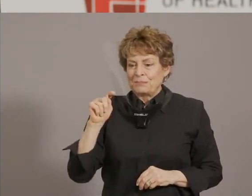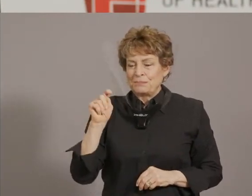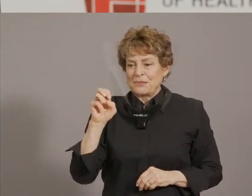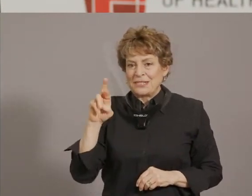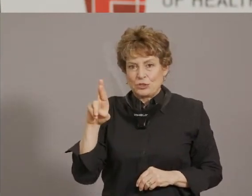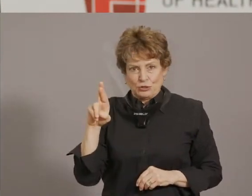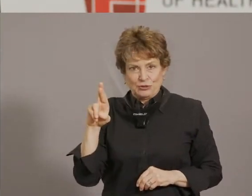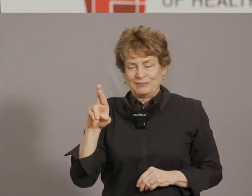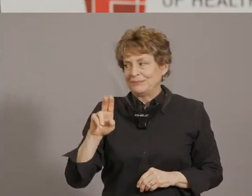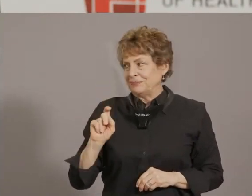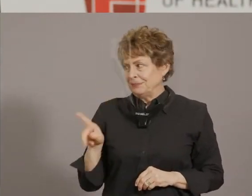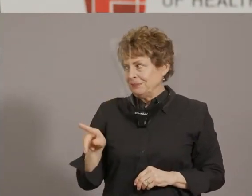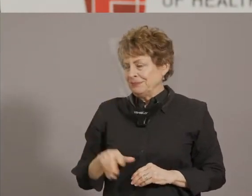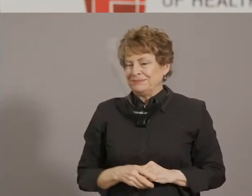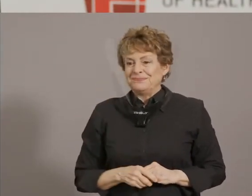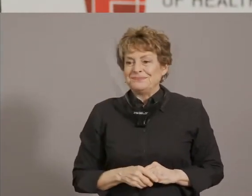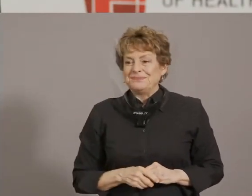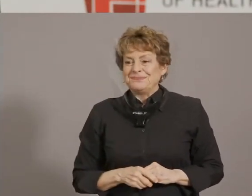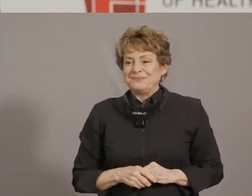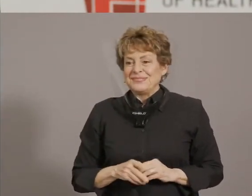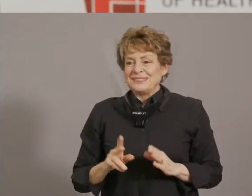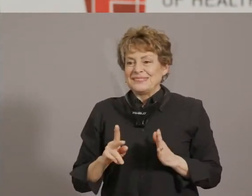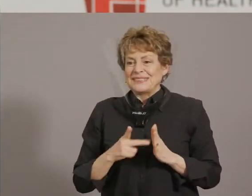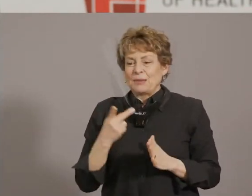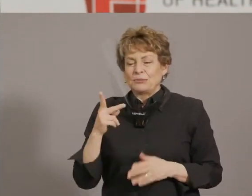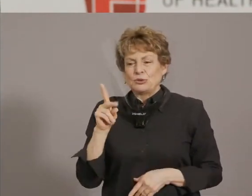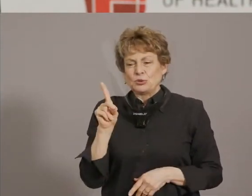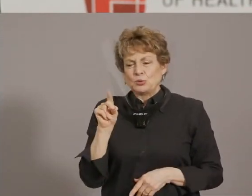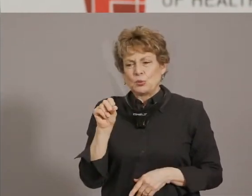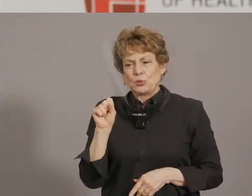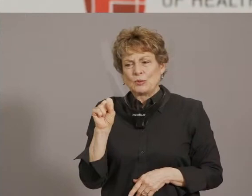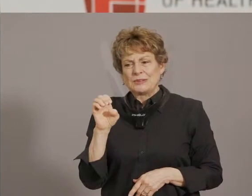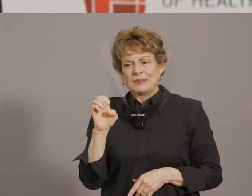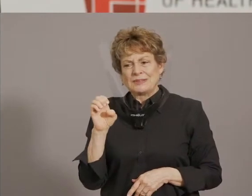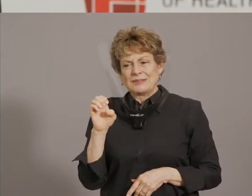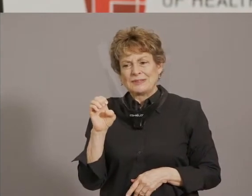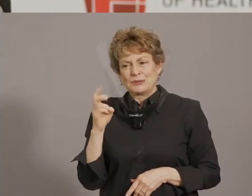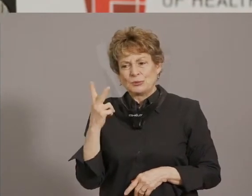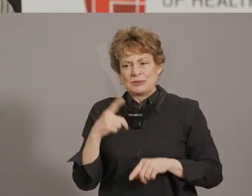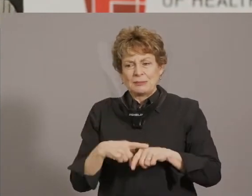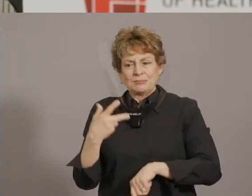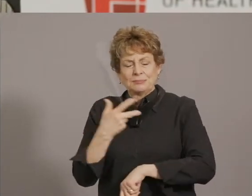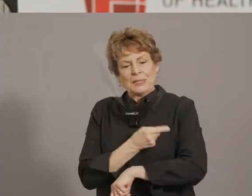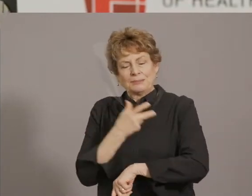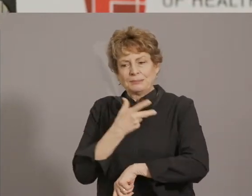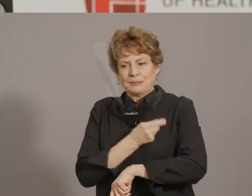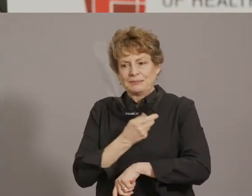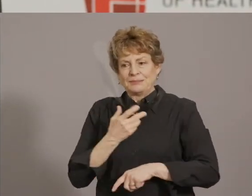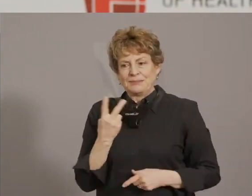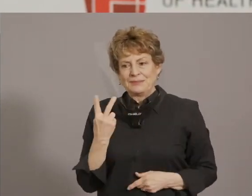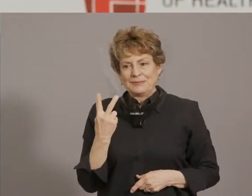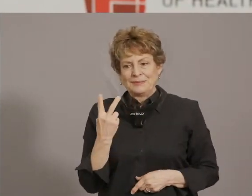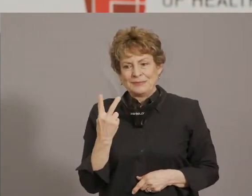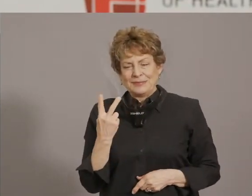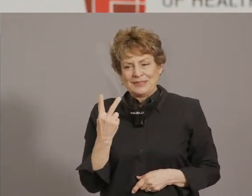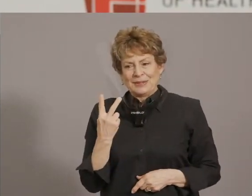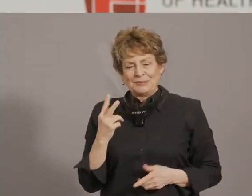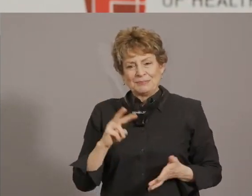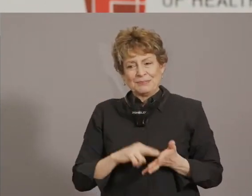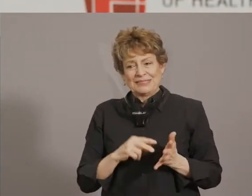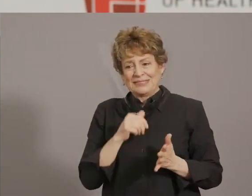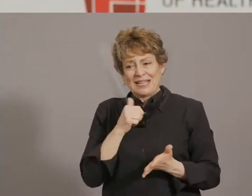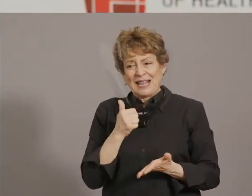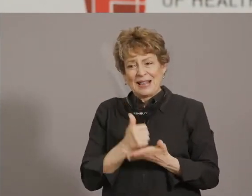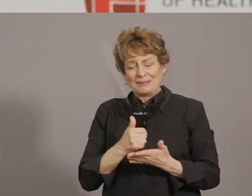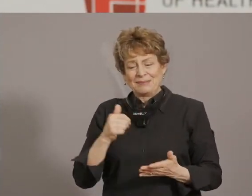but it does nothing for the coronavirus, let me tell you. So sorry, bad joke. Who is eligible to get